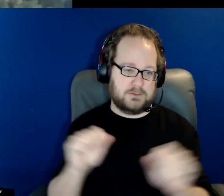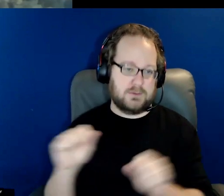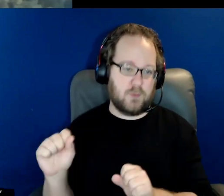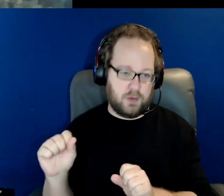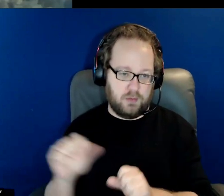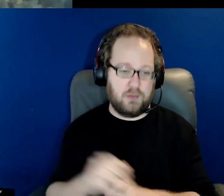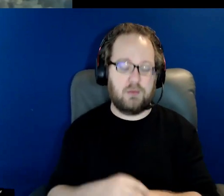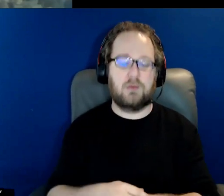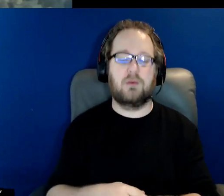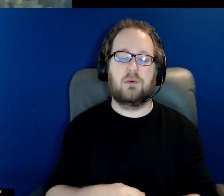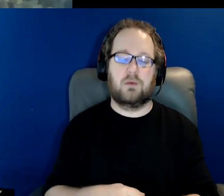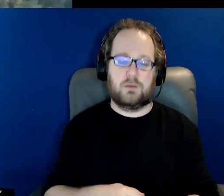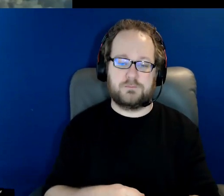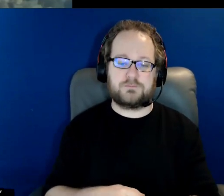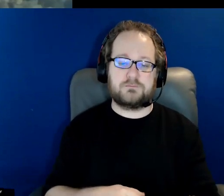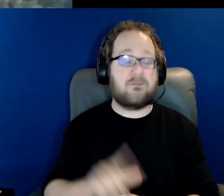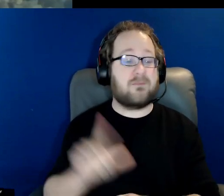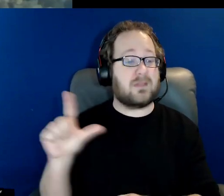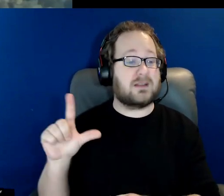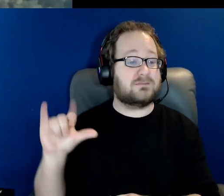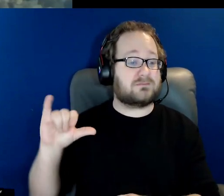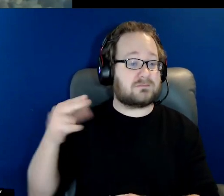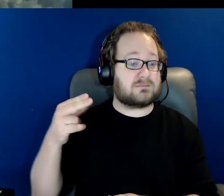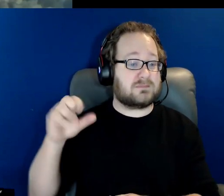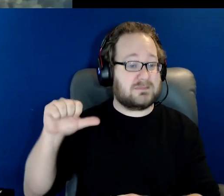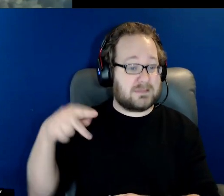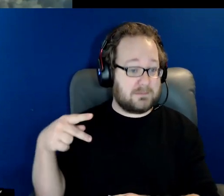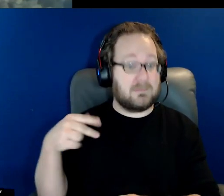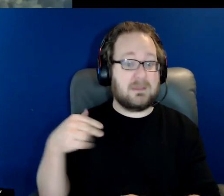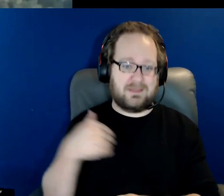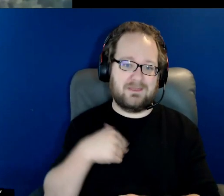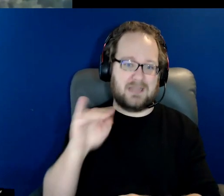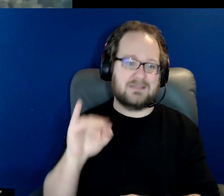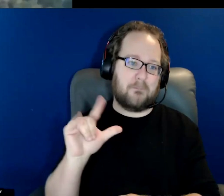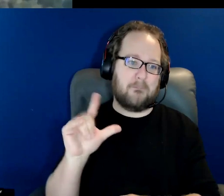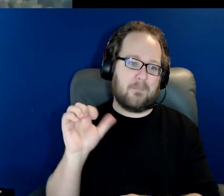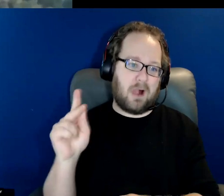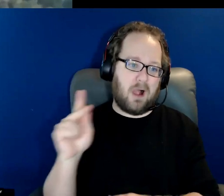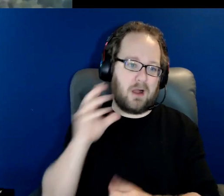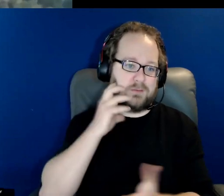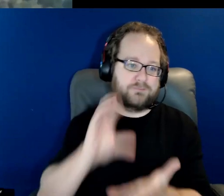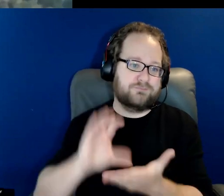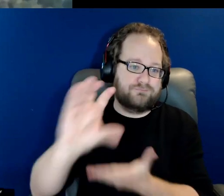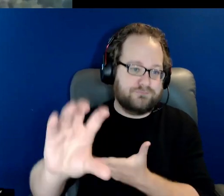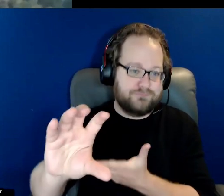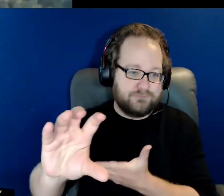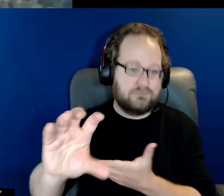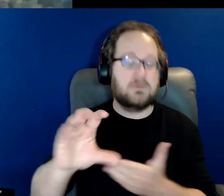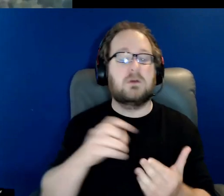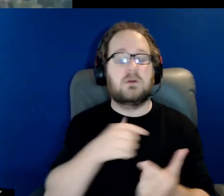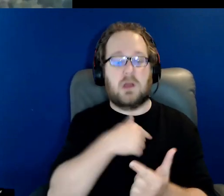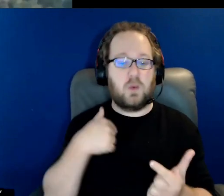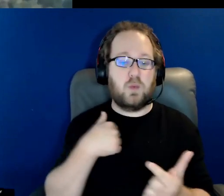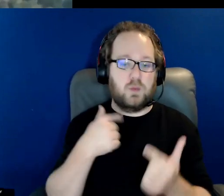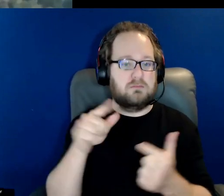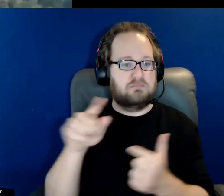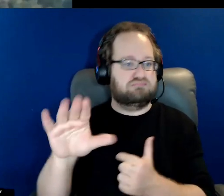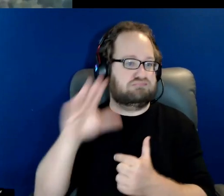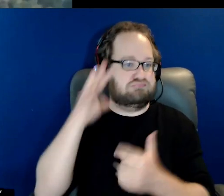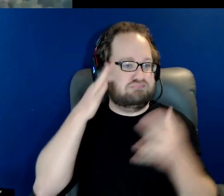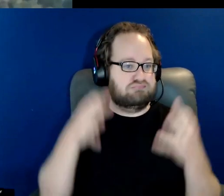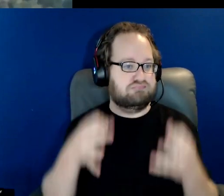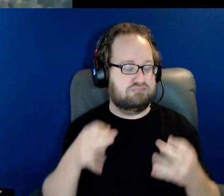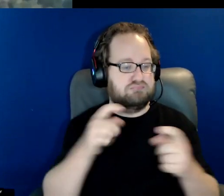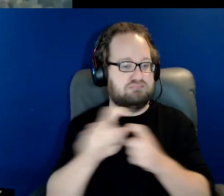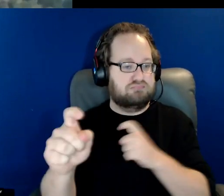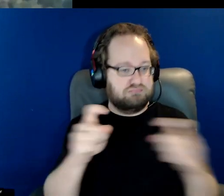other thing is that LIHEAP is a block grant, so it's up to the grant recipient what services are provided. But some grant recipients, states,